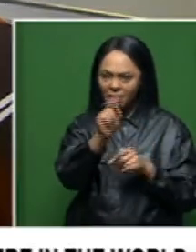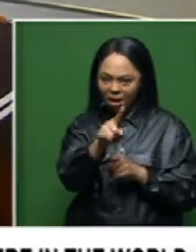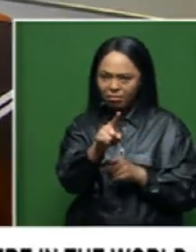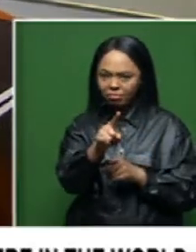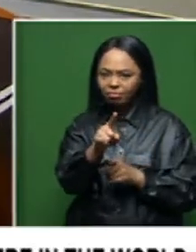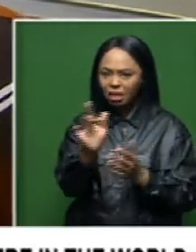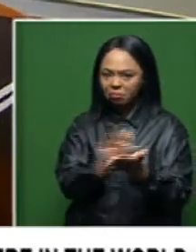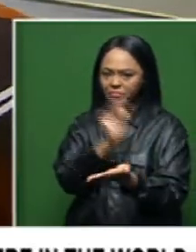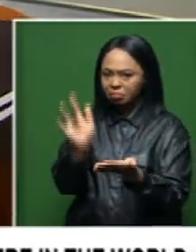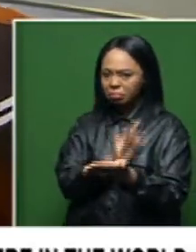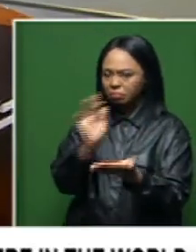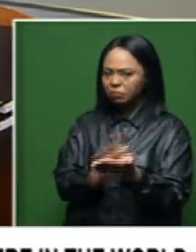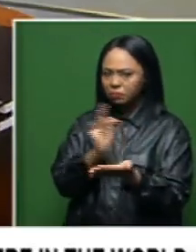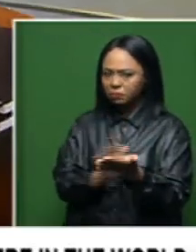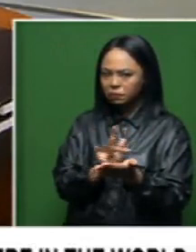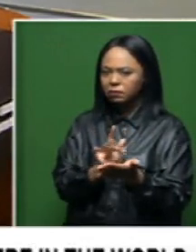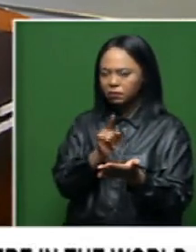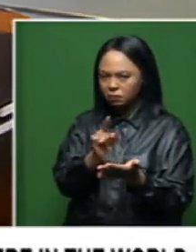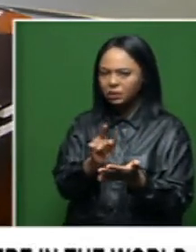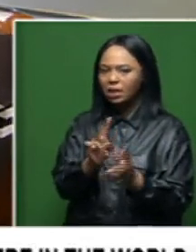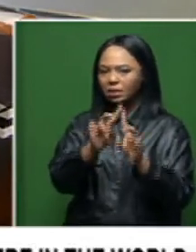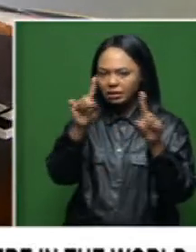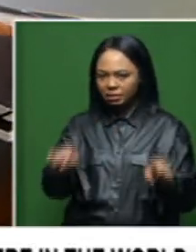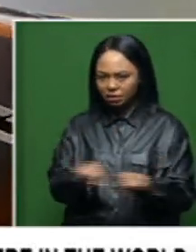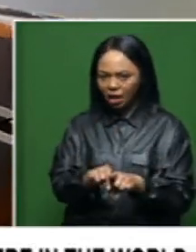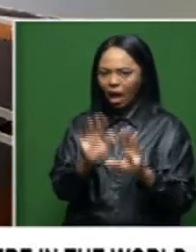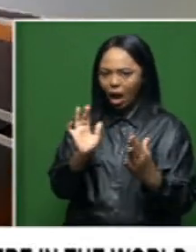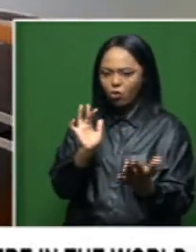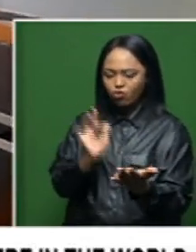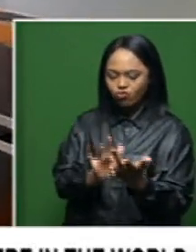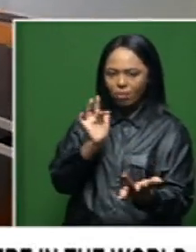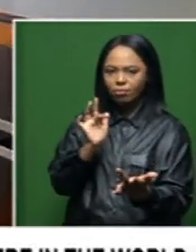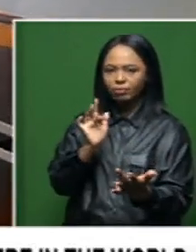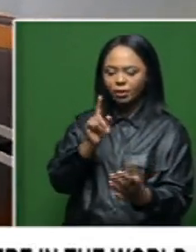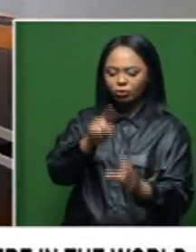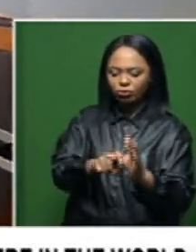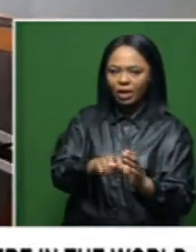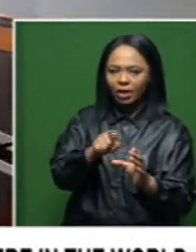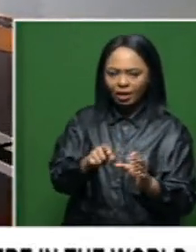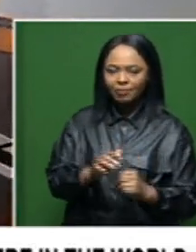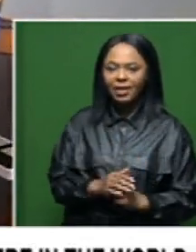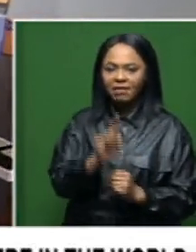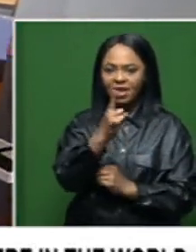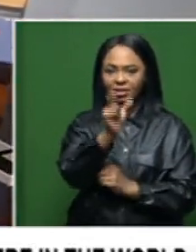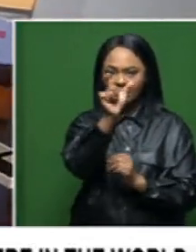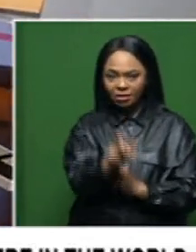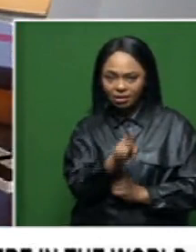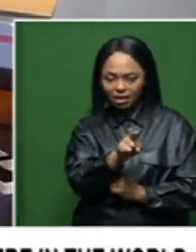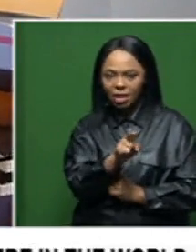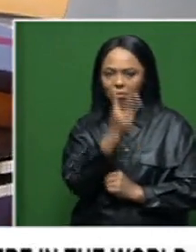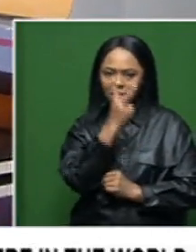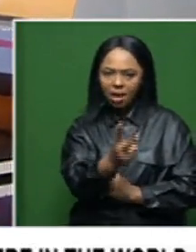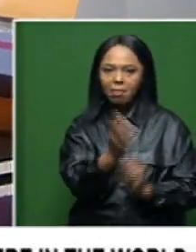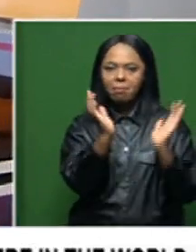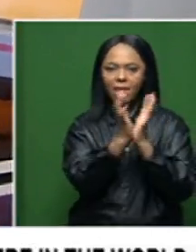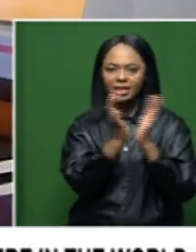the different screens, part of them that you have on the app, right? The first one is where you see your meeting